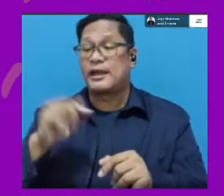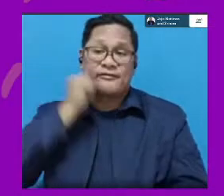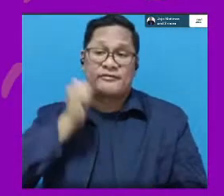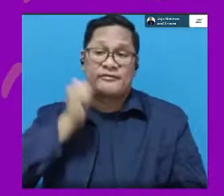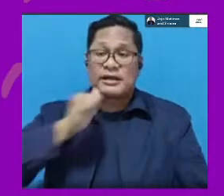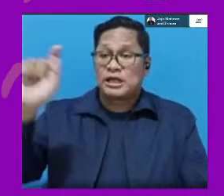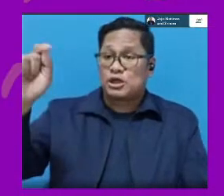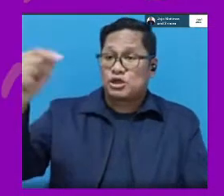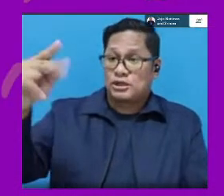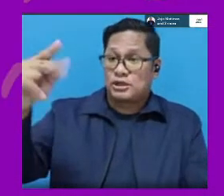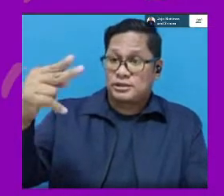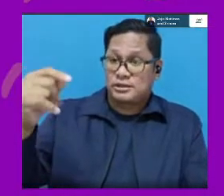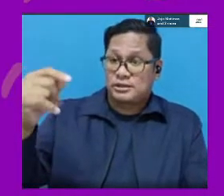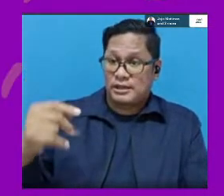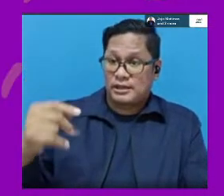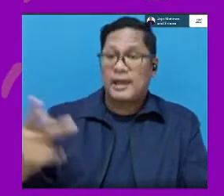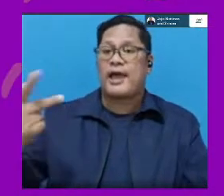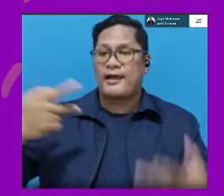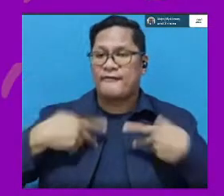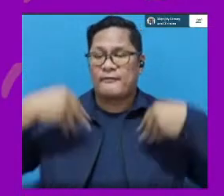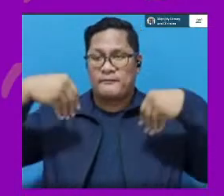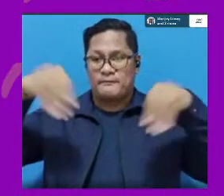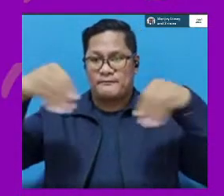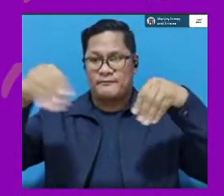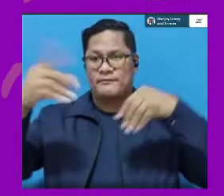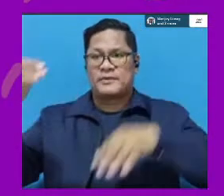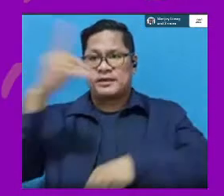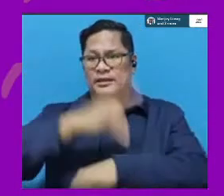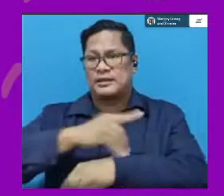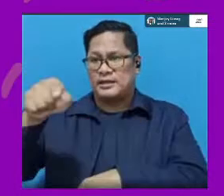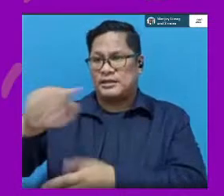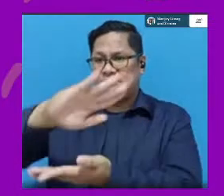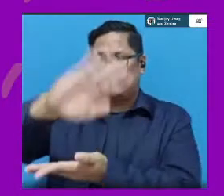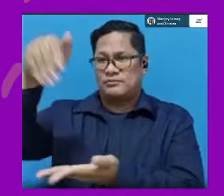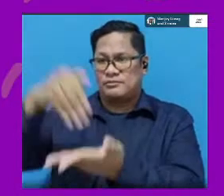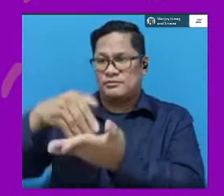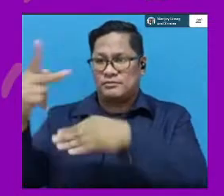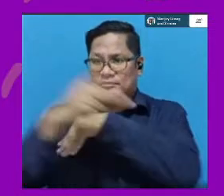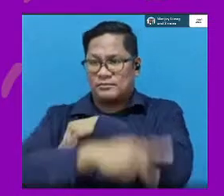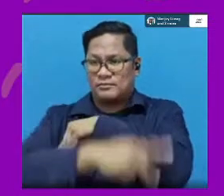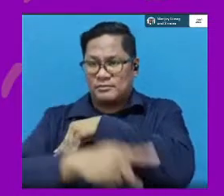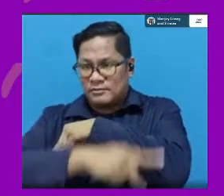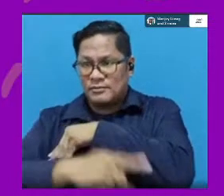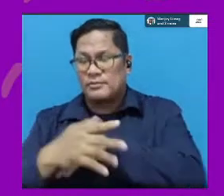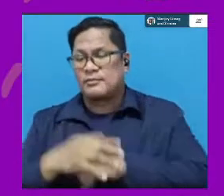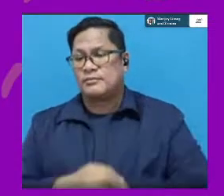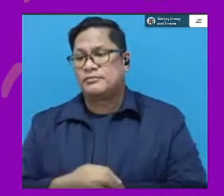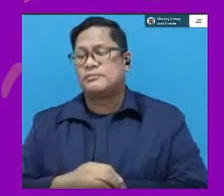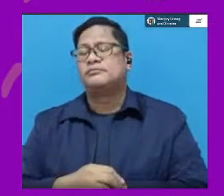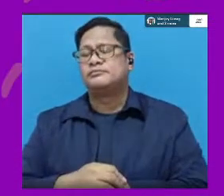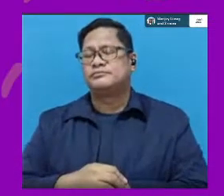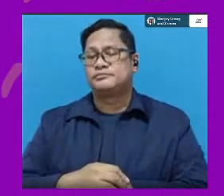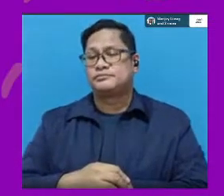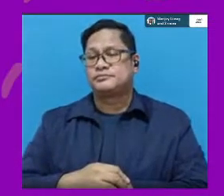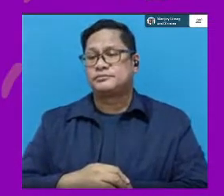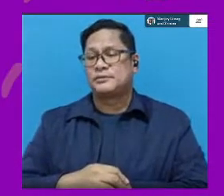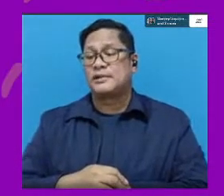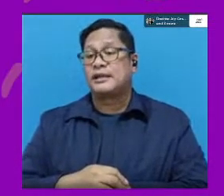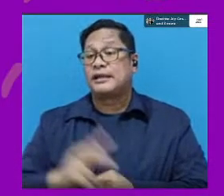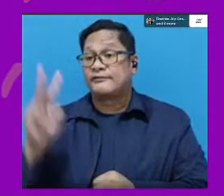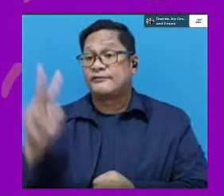this market day in our provincial capital, where literal in Bisaya,